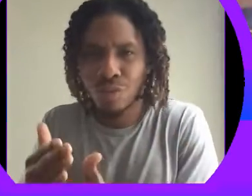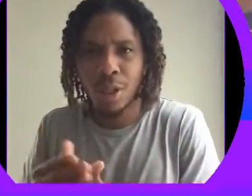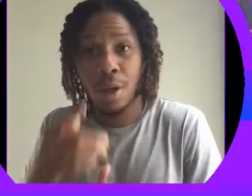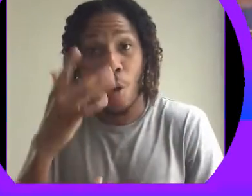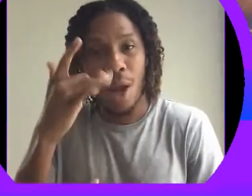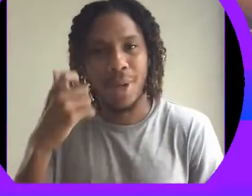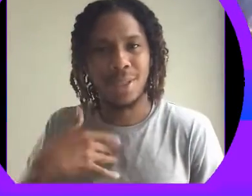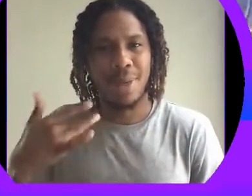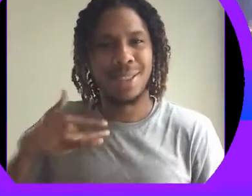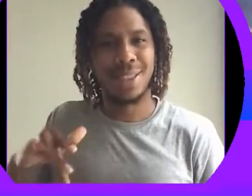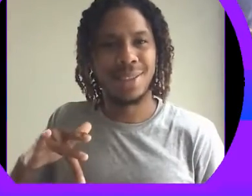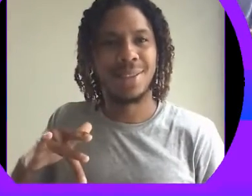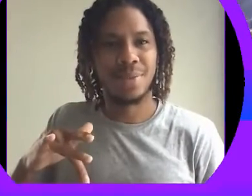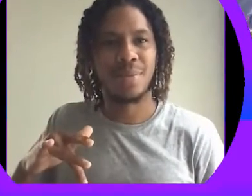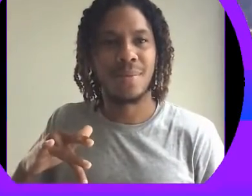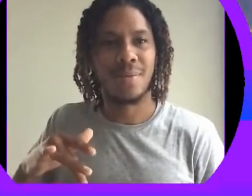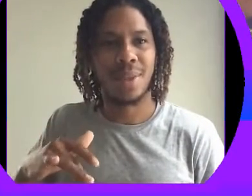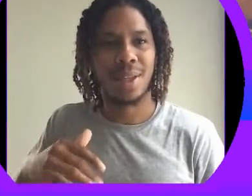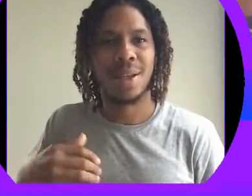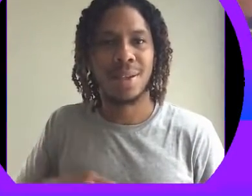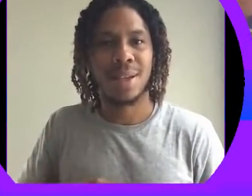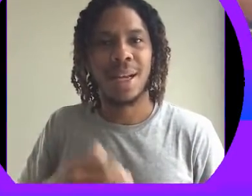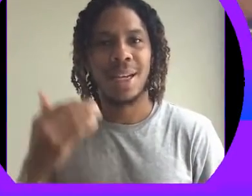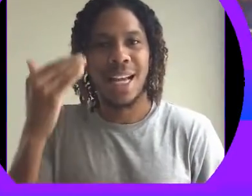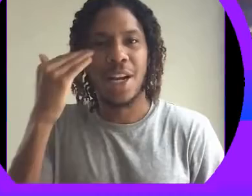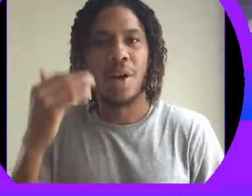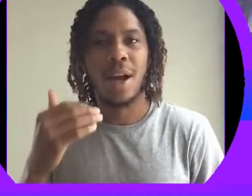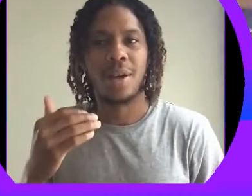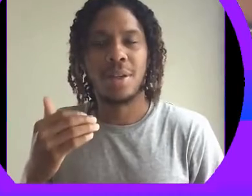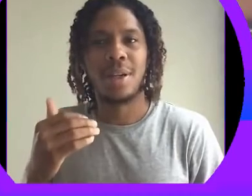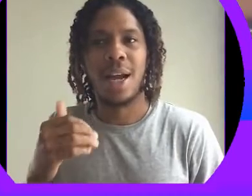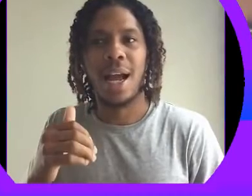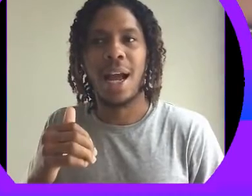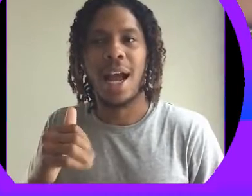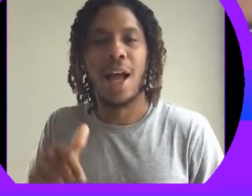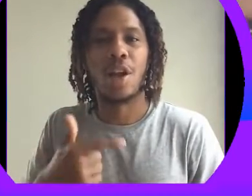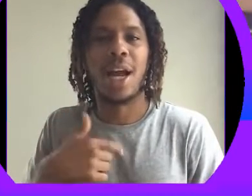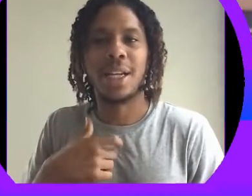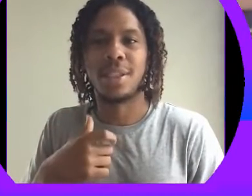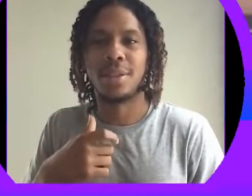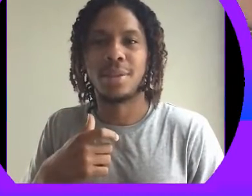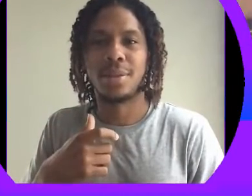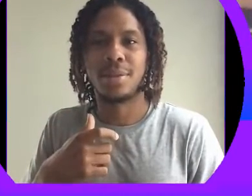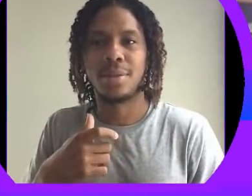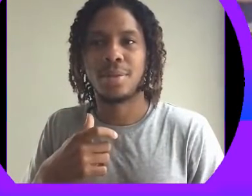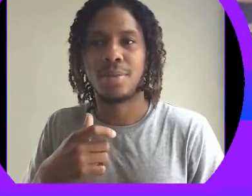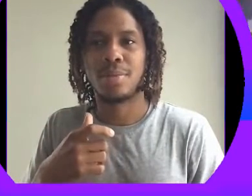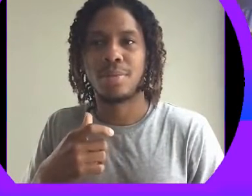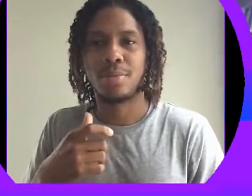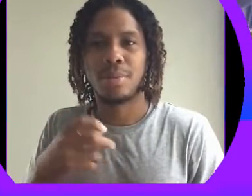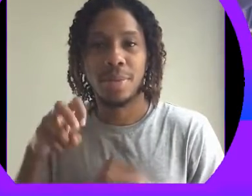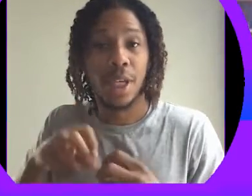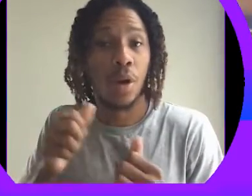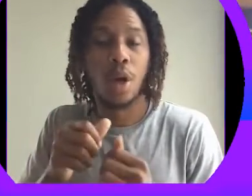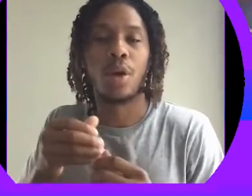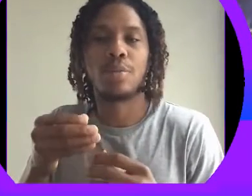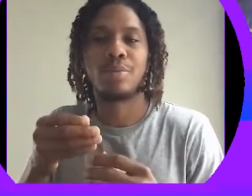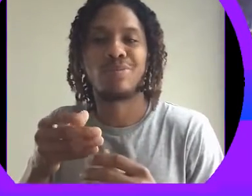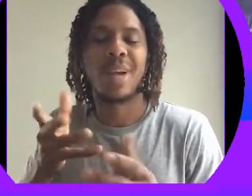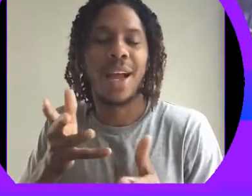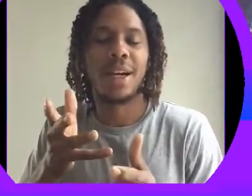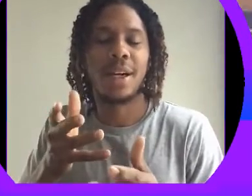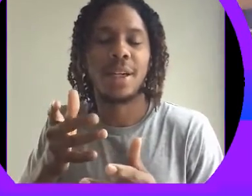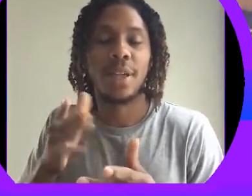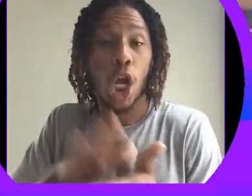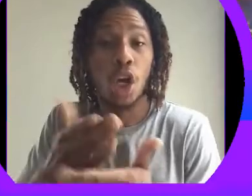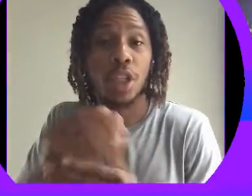to really appreciate the food, because I know how much time I can spend with that food before I need a break. I can always come back and know that it's going to taste delicious once